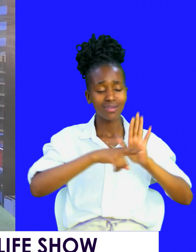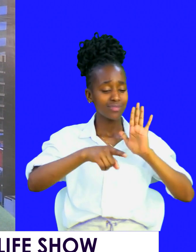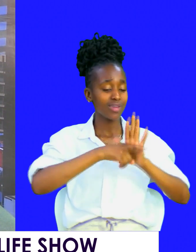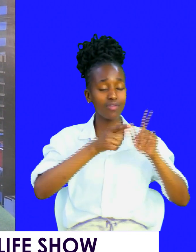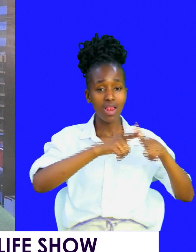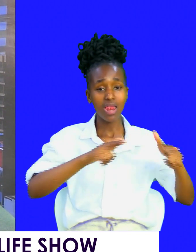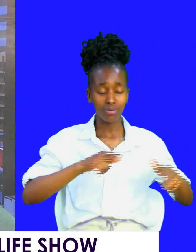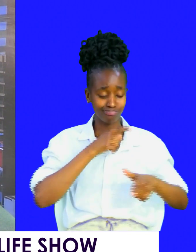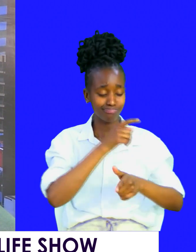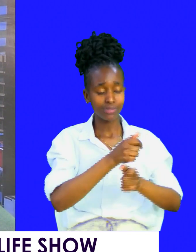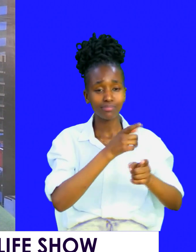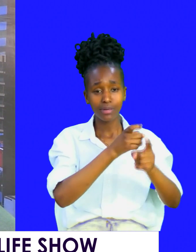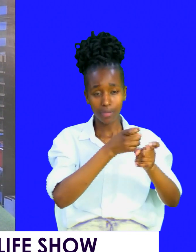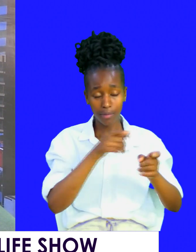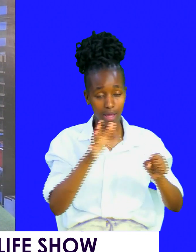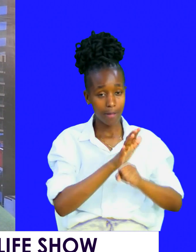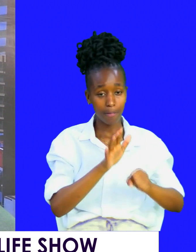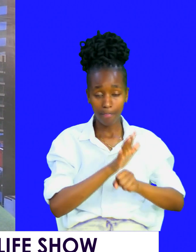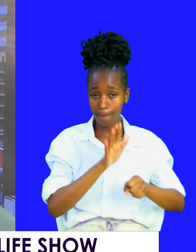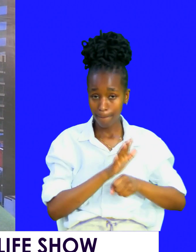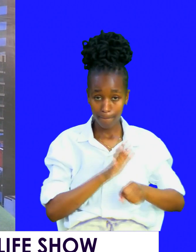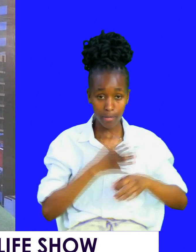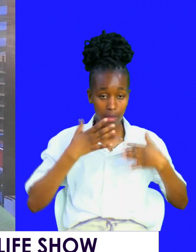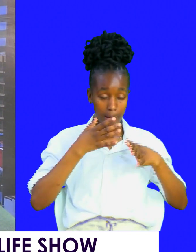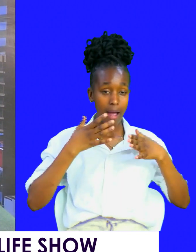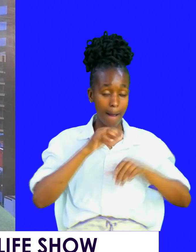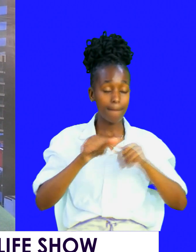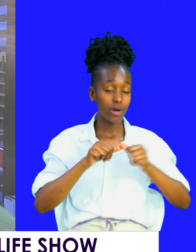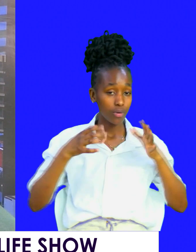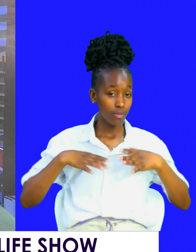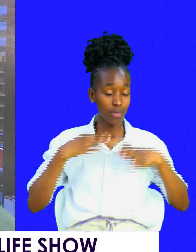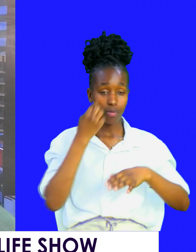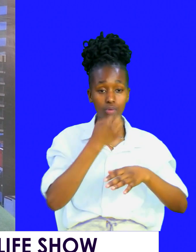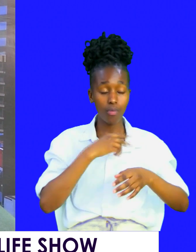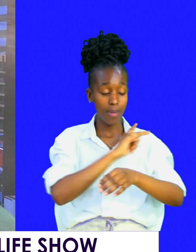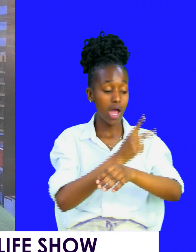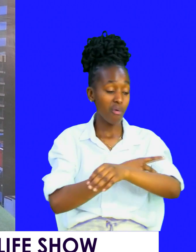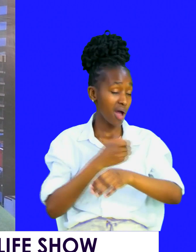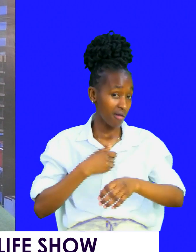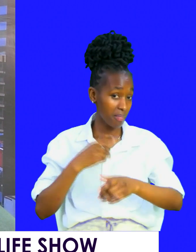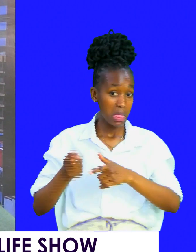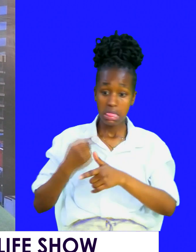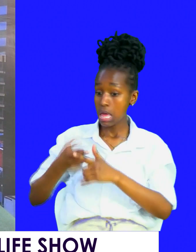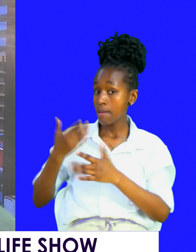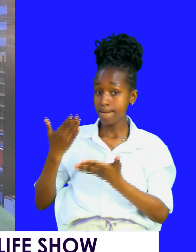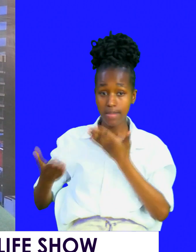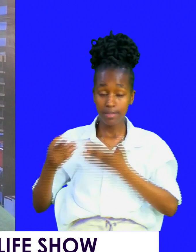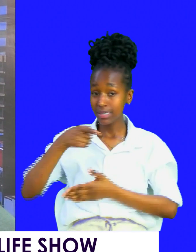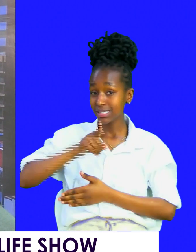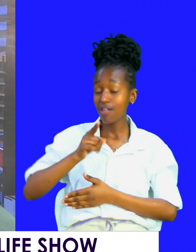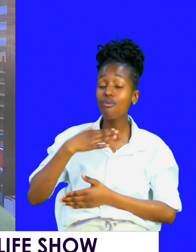diet about them that are in power, probably there is an aspect of you that is craving for